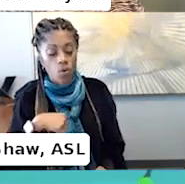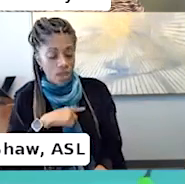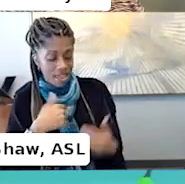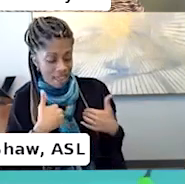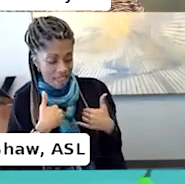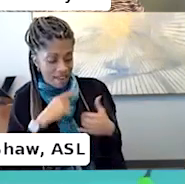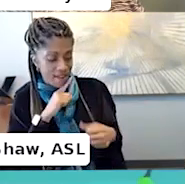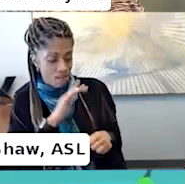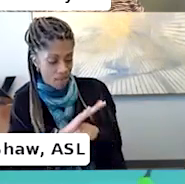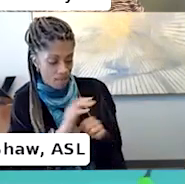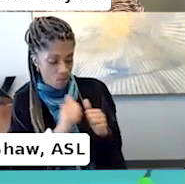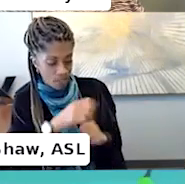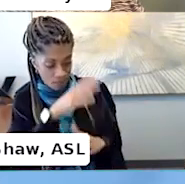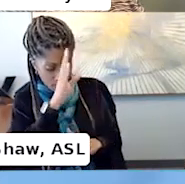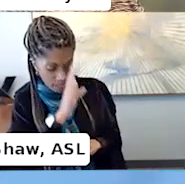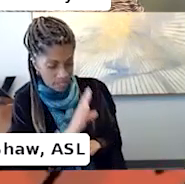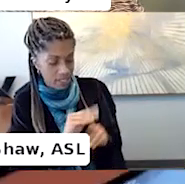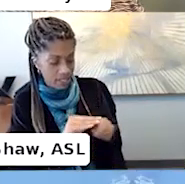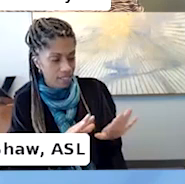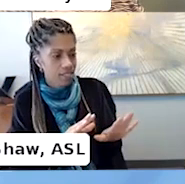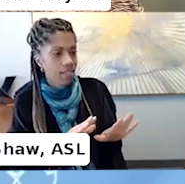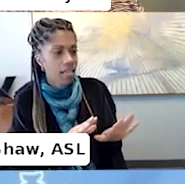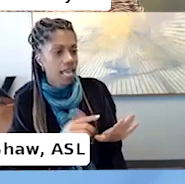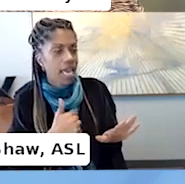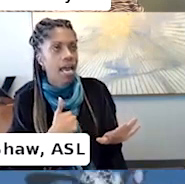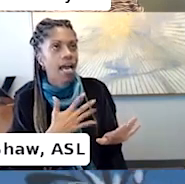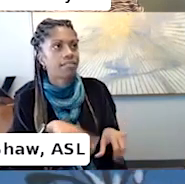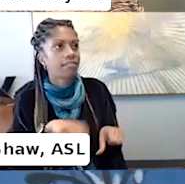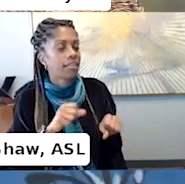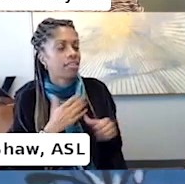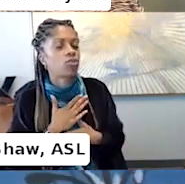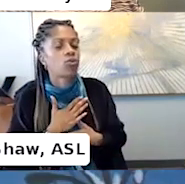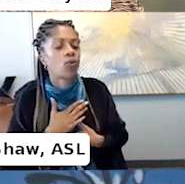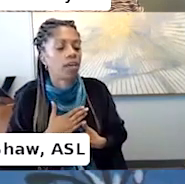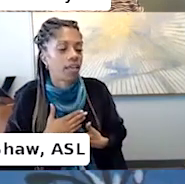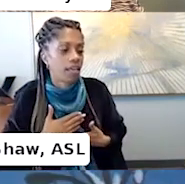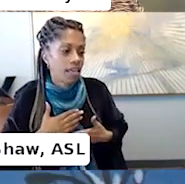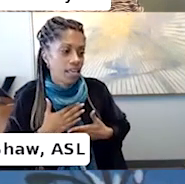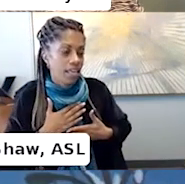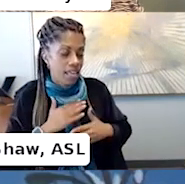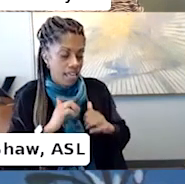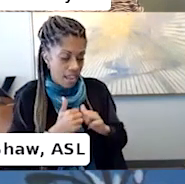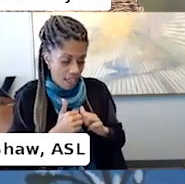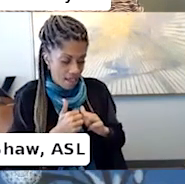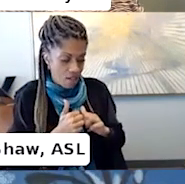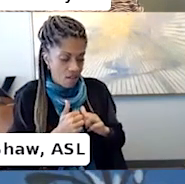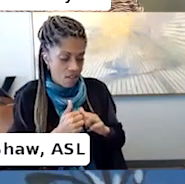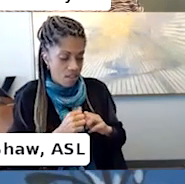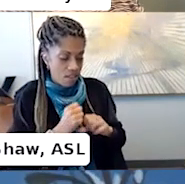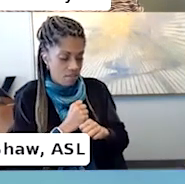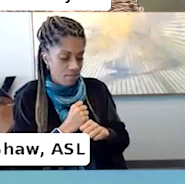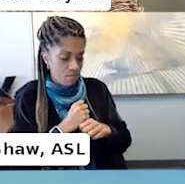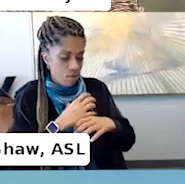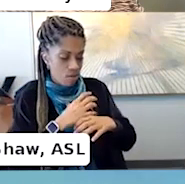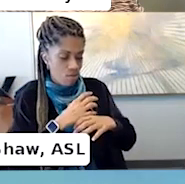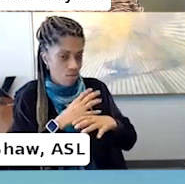I get great joy when that commitment manifests itself, block by block,